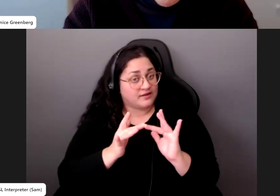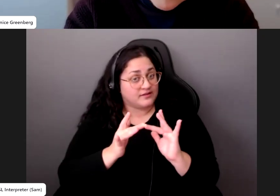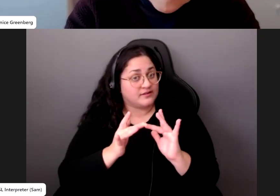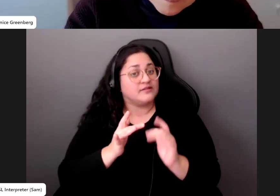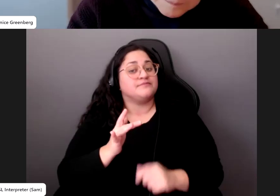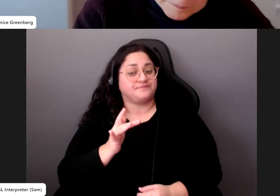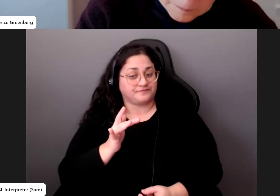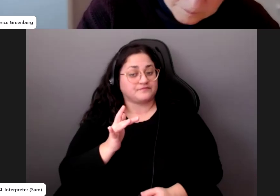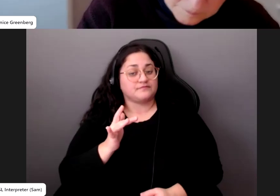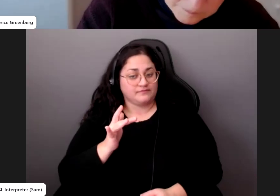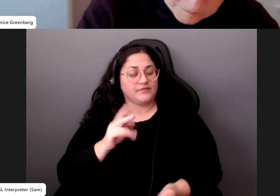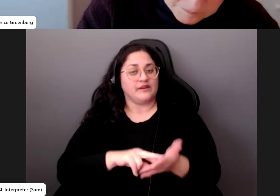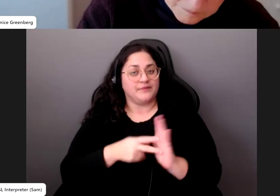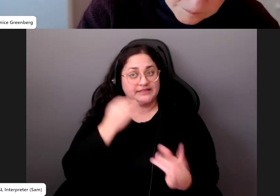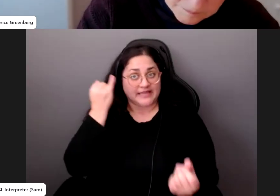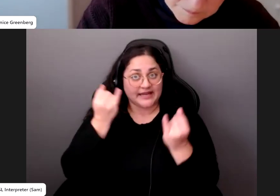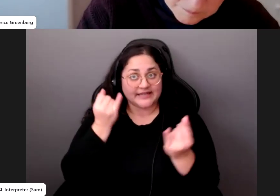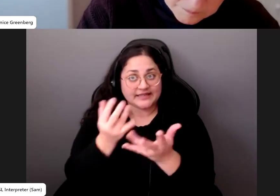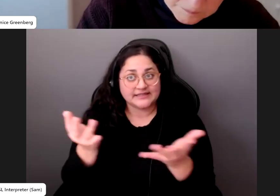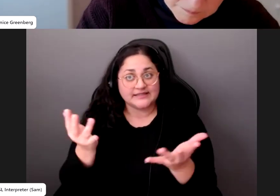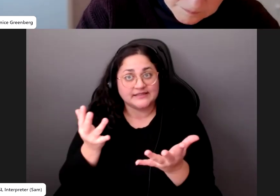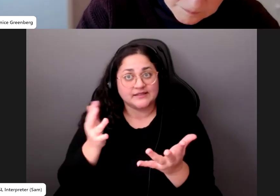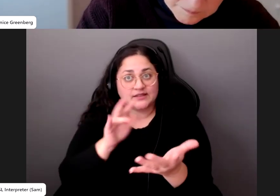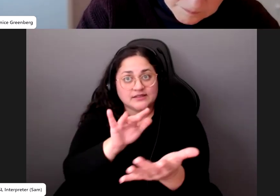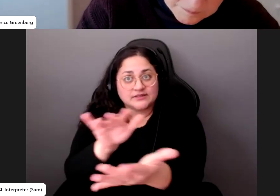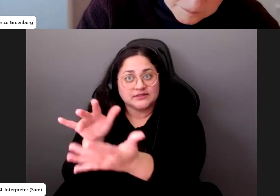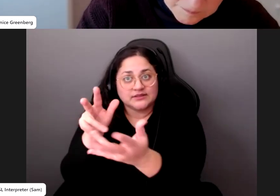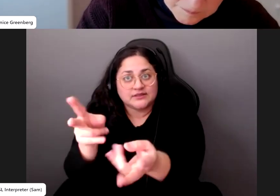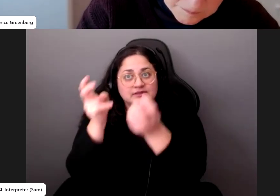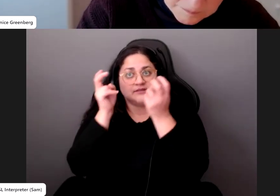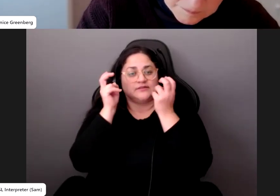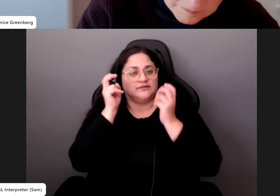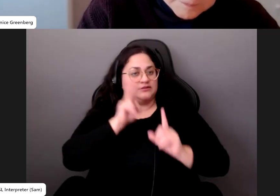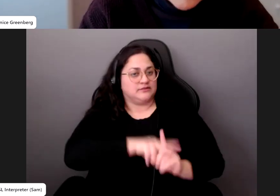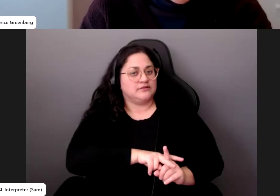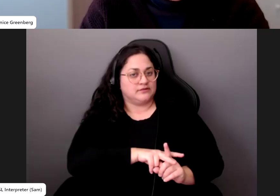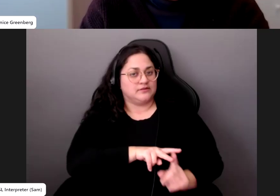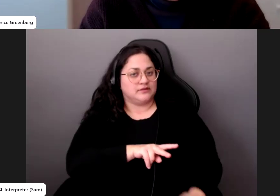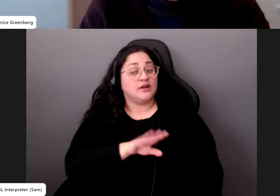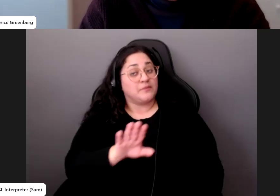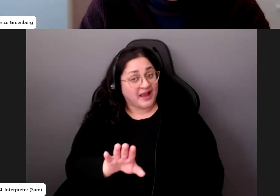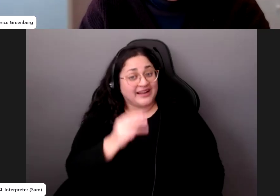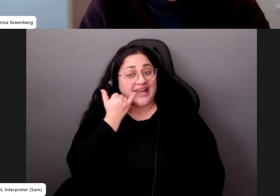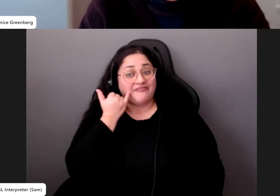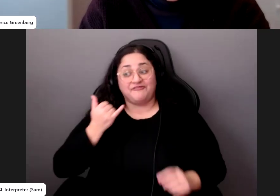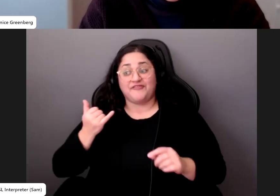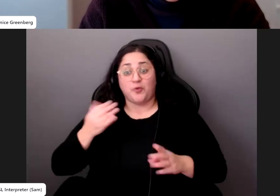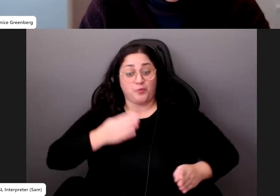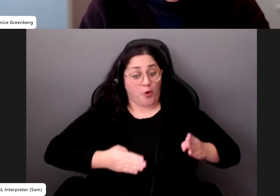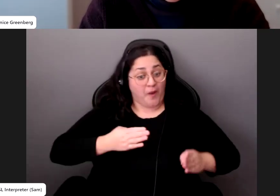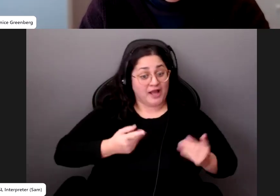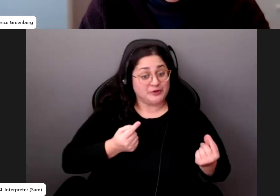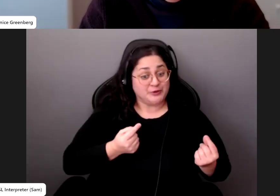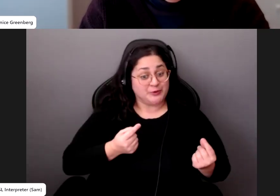who steals these ideas and things from it and repackages it somewhere else, is that theft? Is that just borrowing? Is that